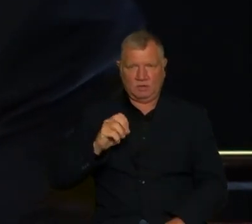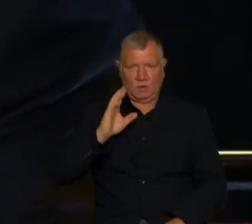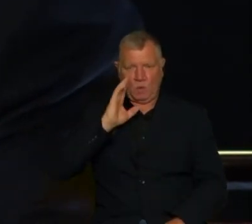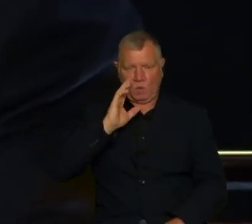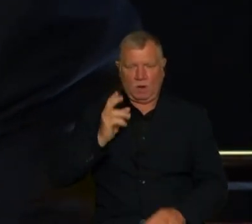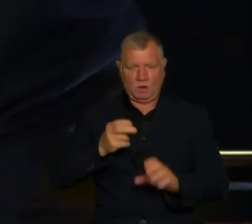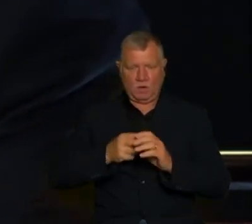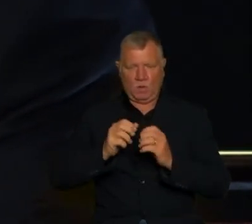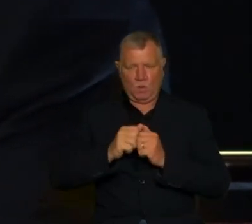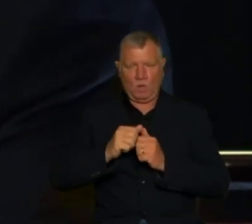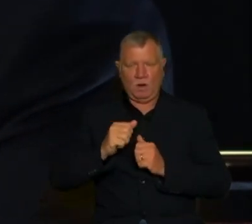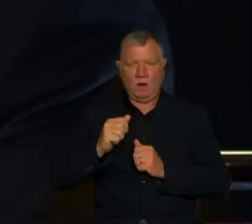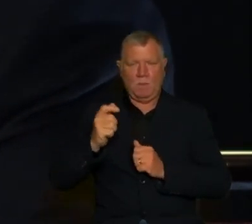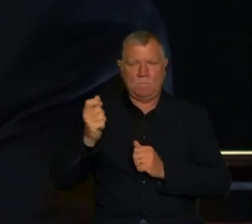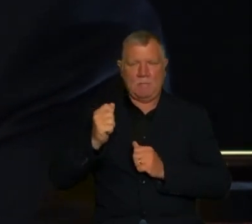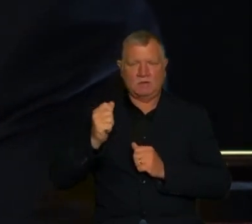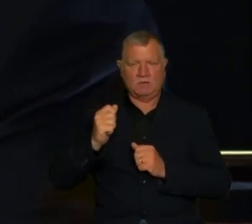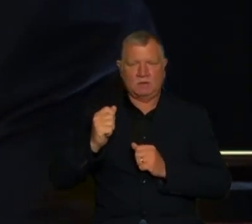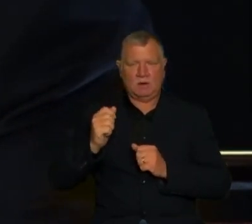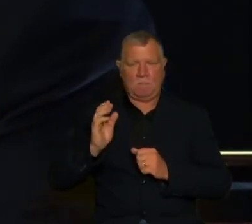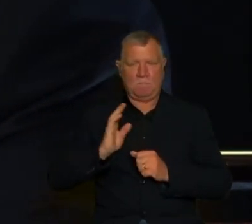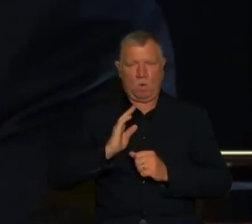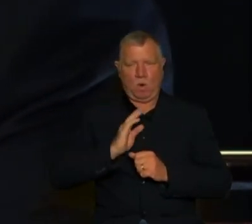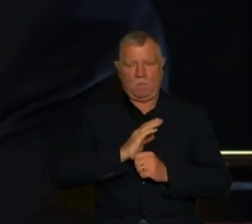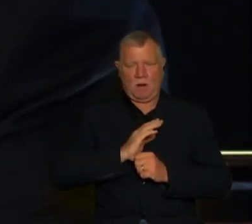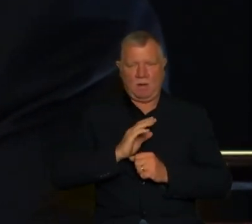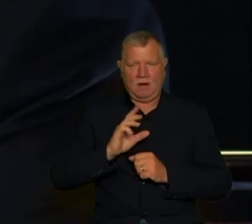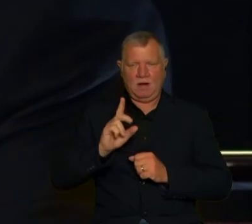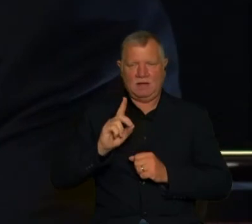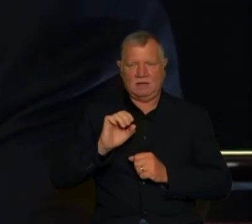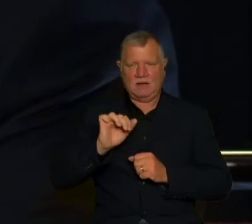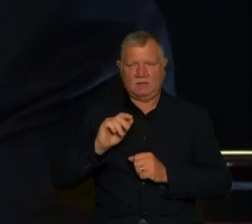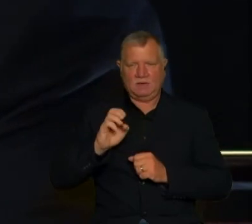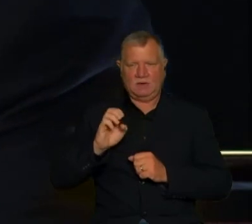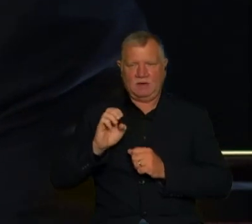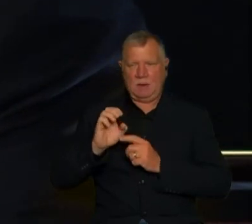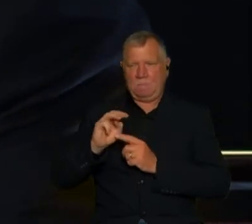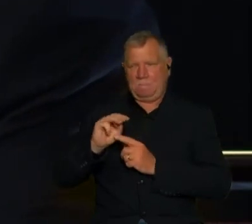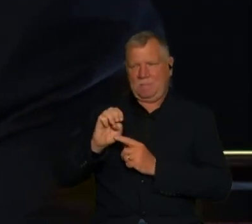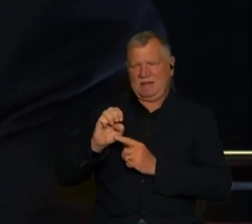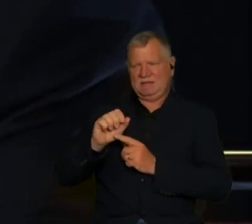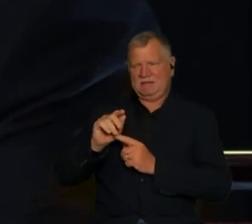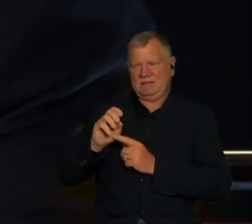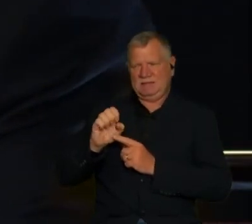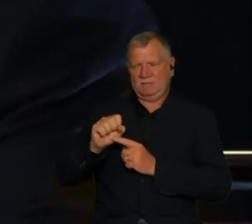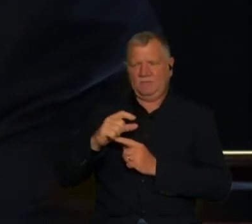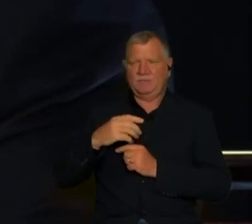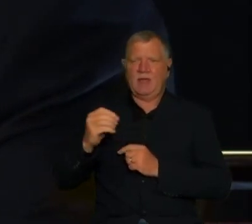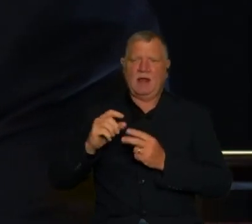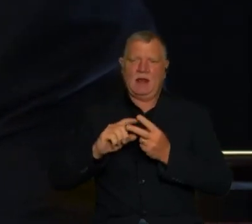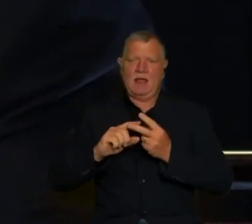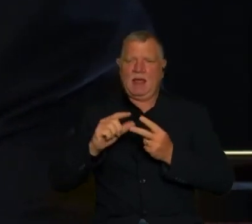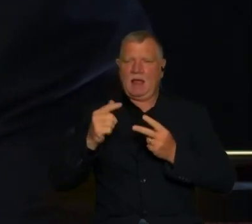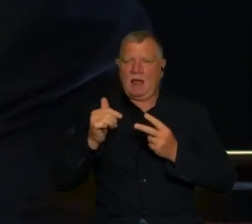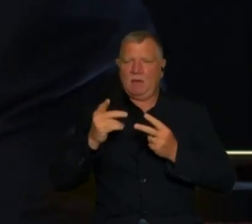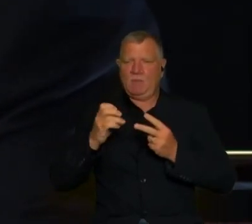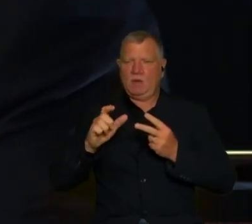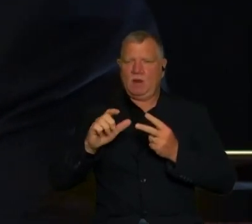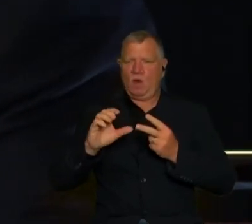joined by Pension Reserve Board members Desiree Mieses and Gabriel